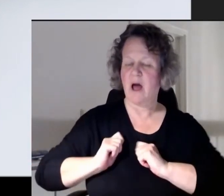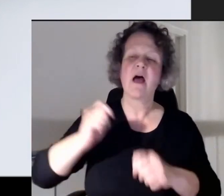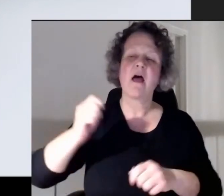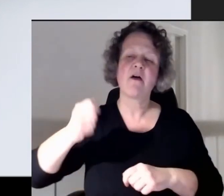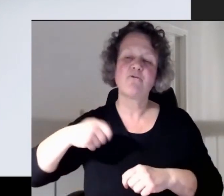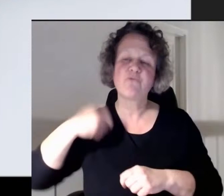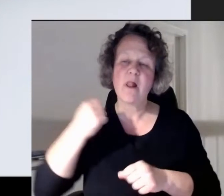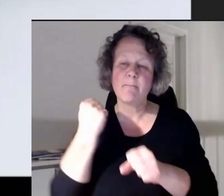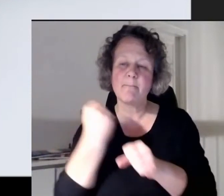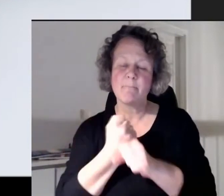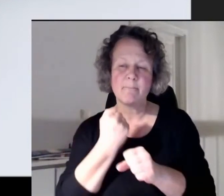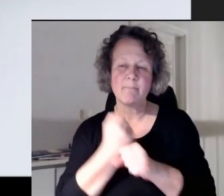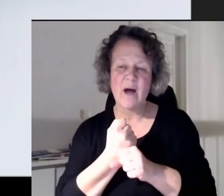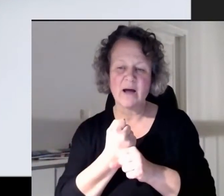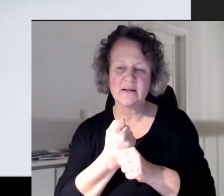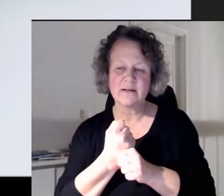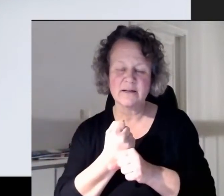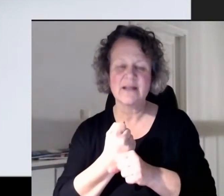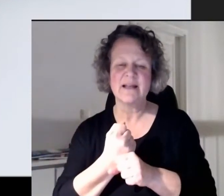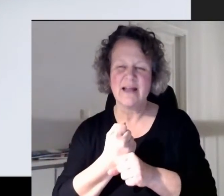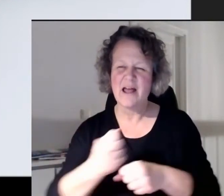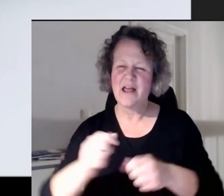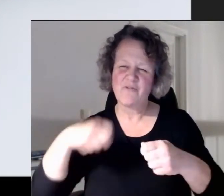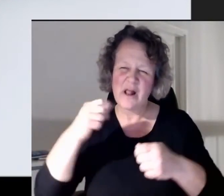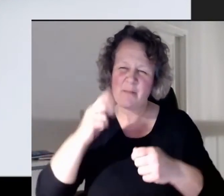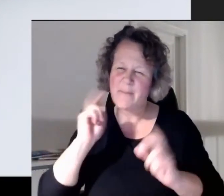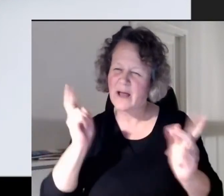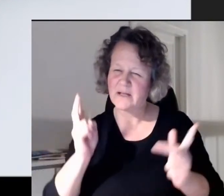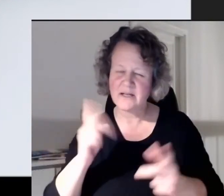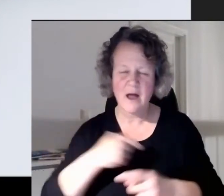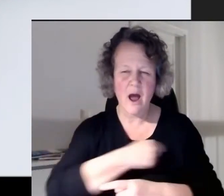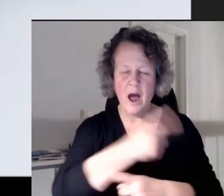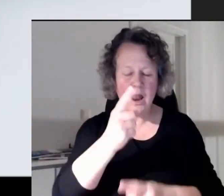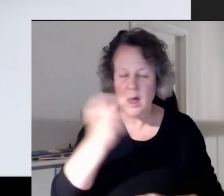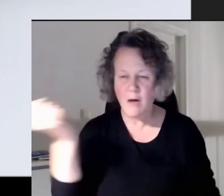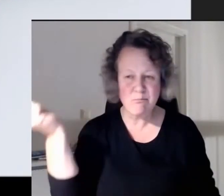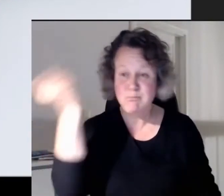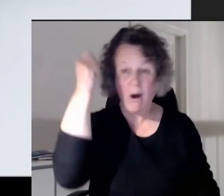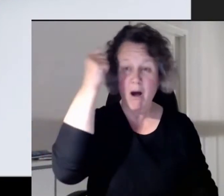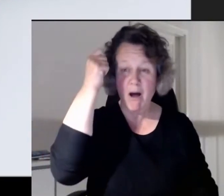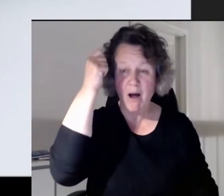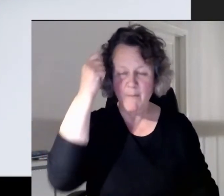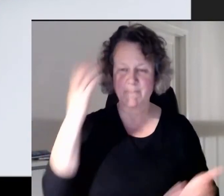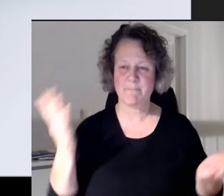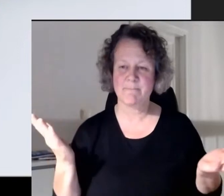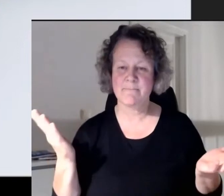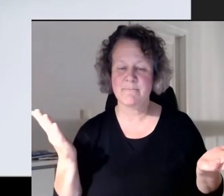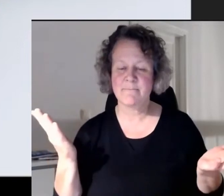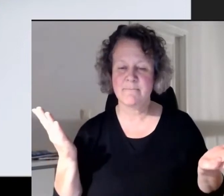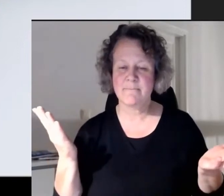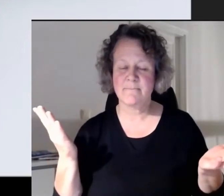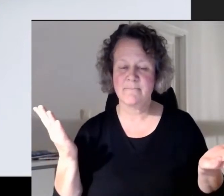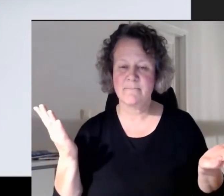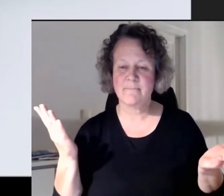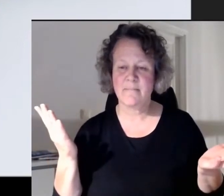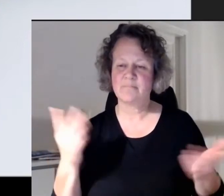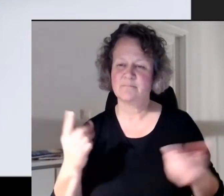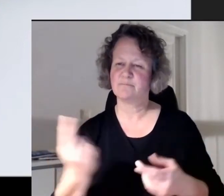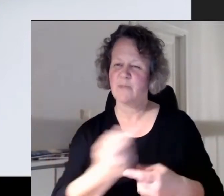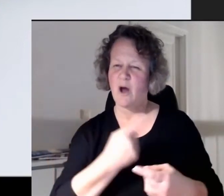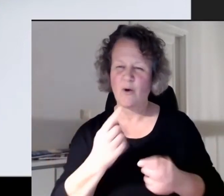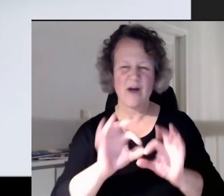this, a movie or a film which is really effective, which is a hit, a great hit.